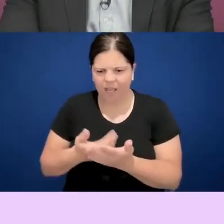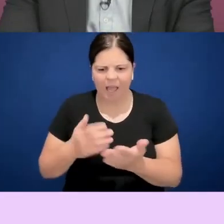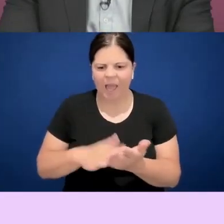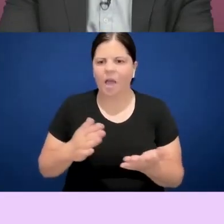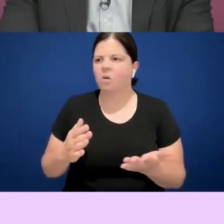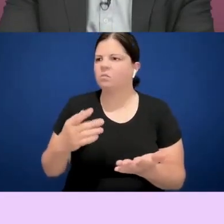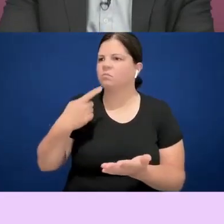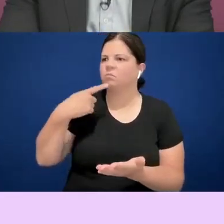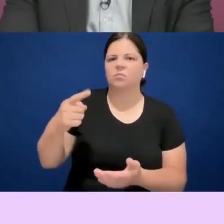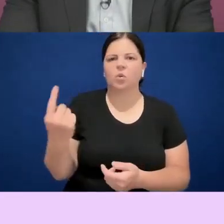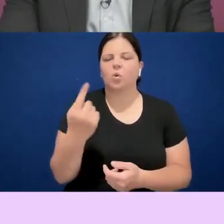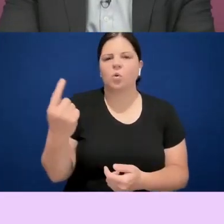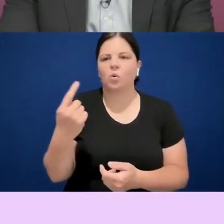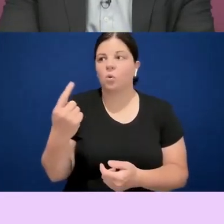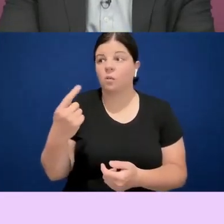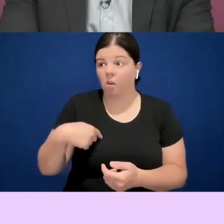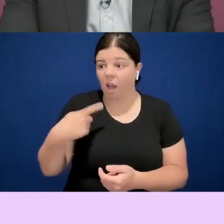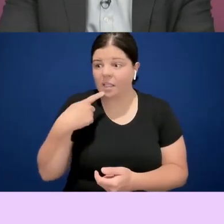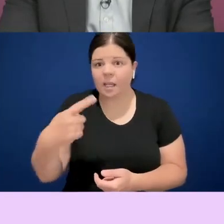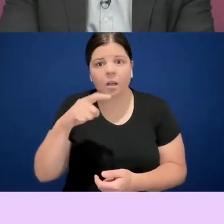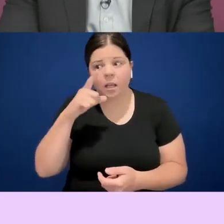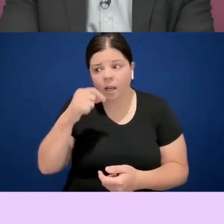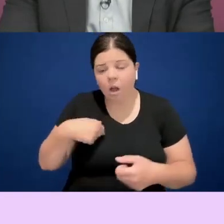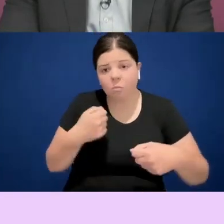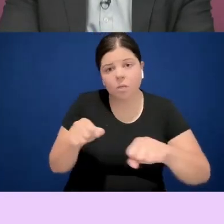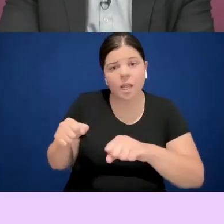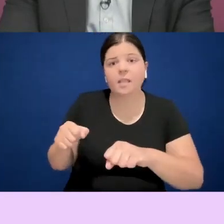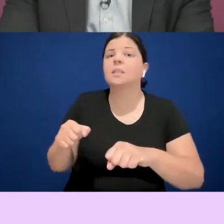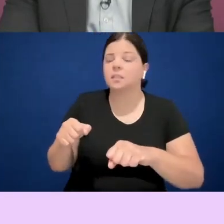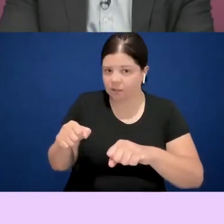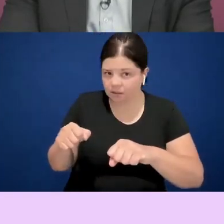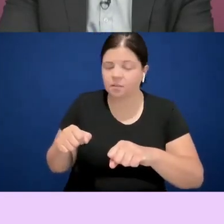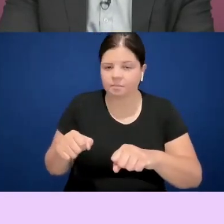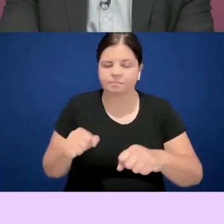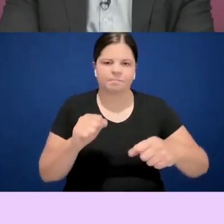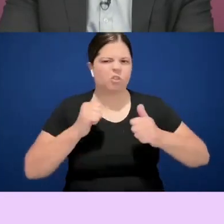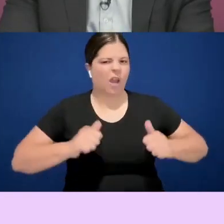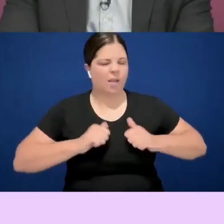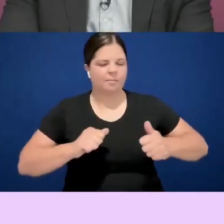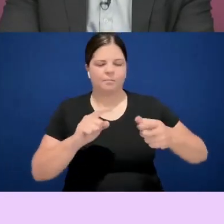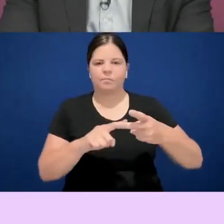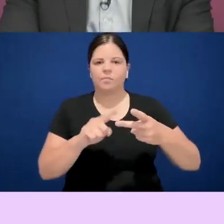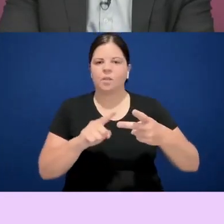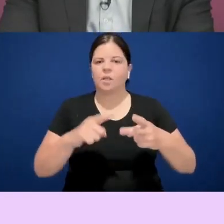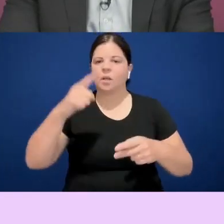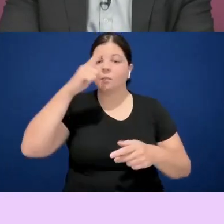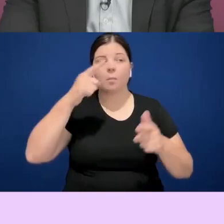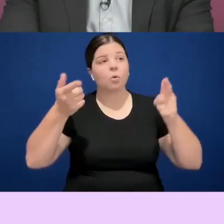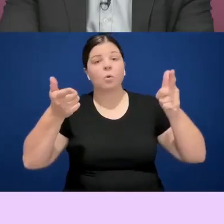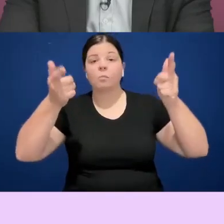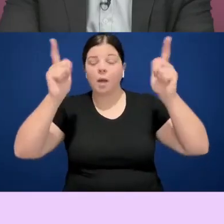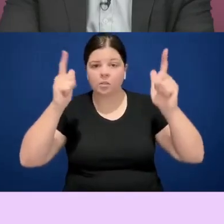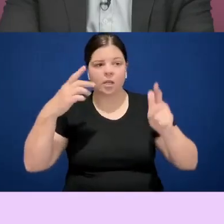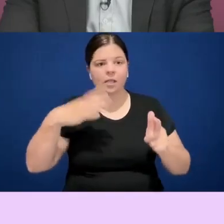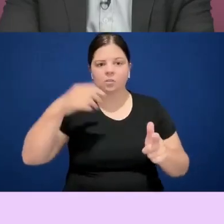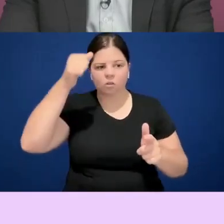those making a report. The second is to equip people managers to appropriately handle complaints if and when they receive